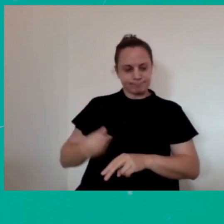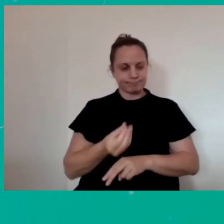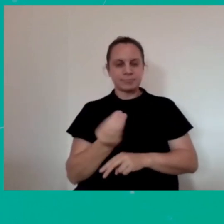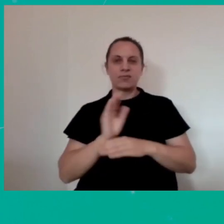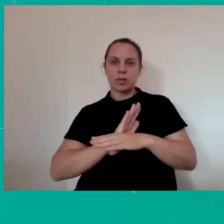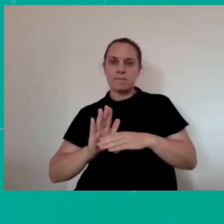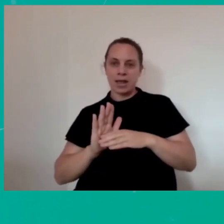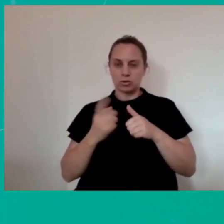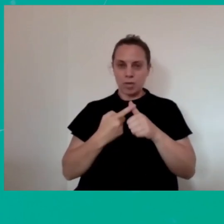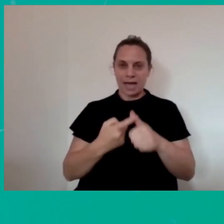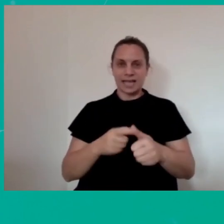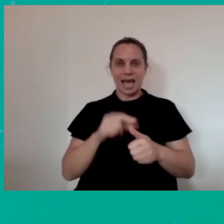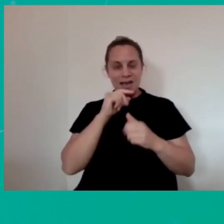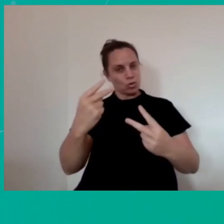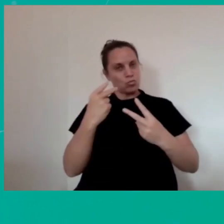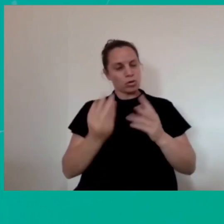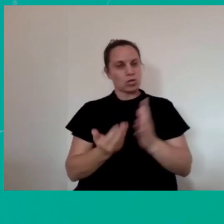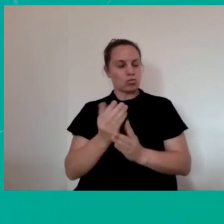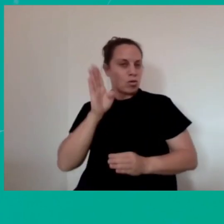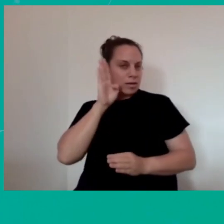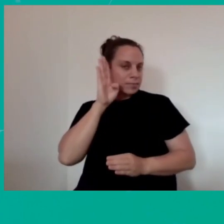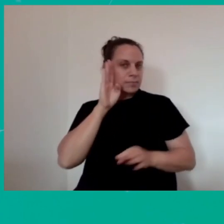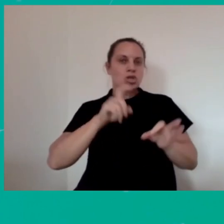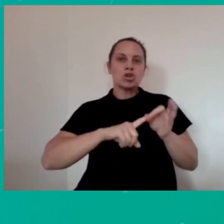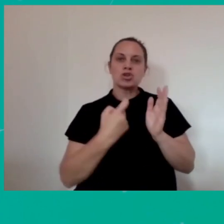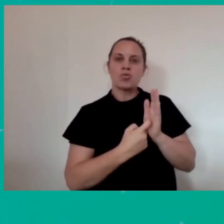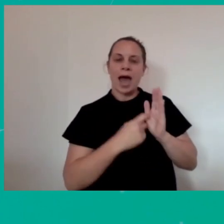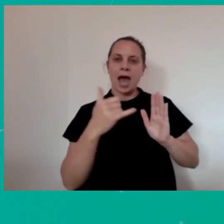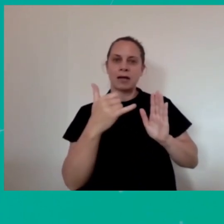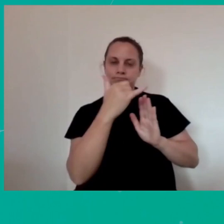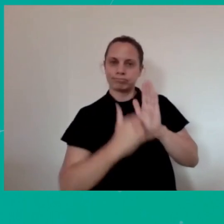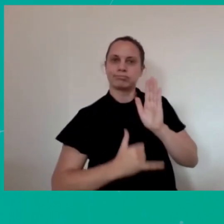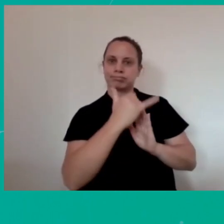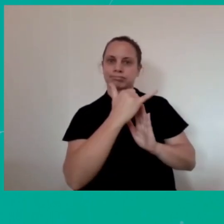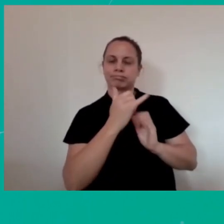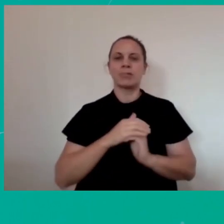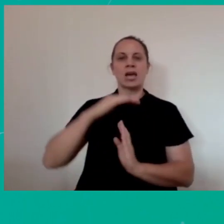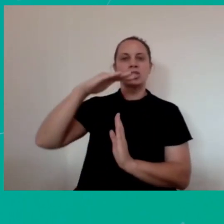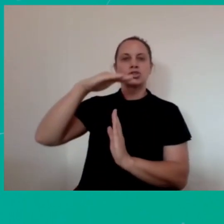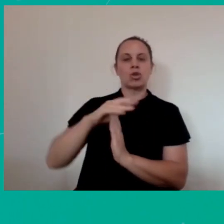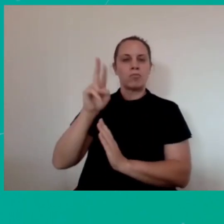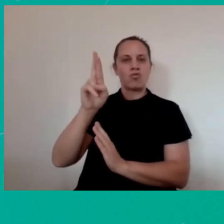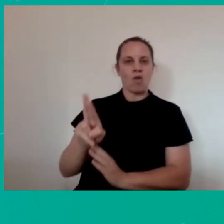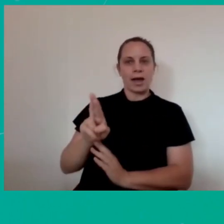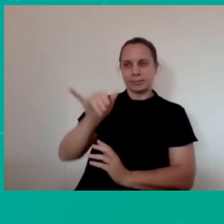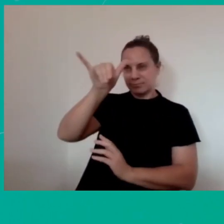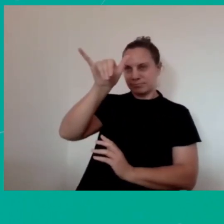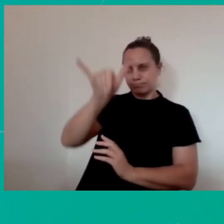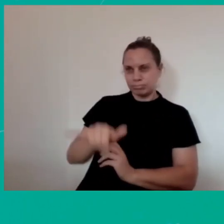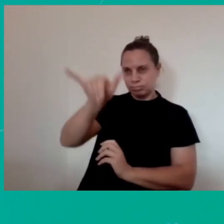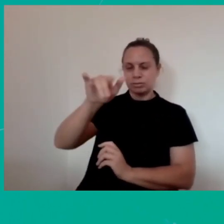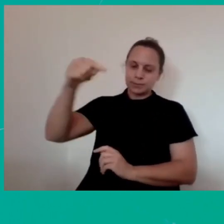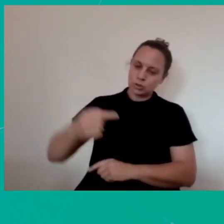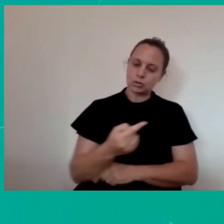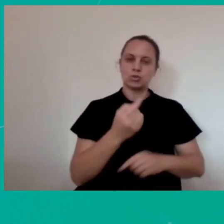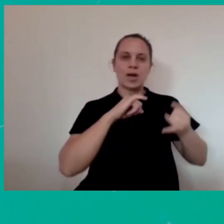via Facebook Live, you will notice a QR code on the top right-hand corner. Scan that and it will take you to the Slido where